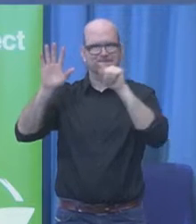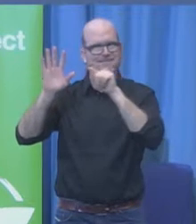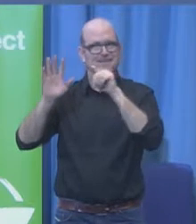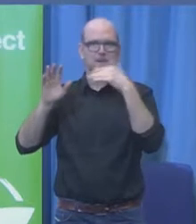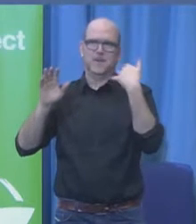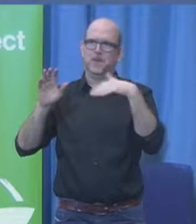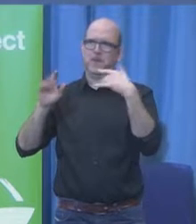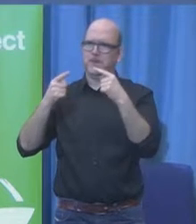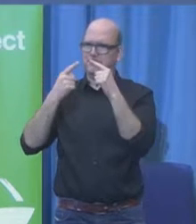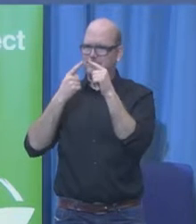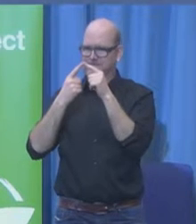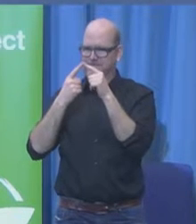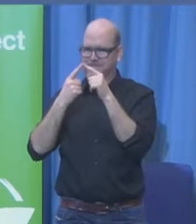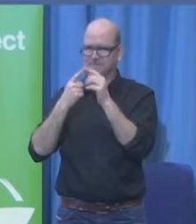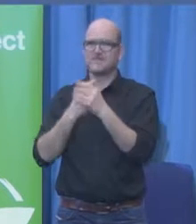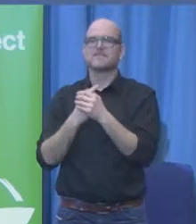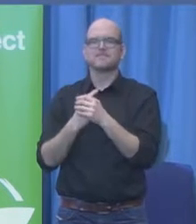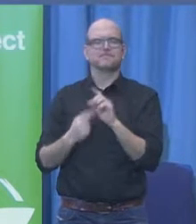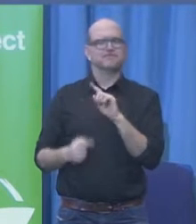monitoring